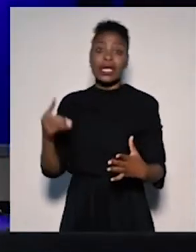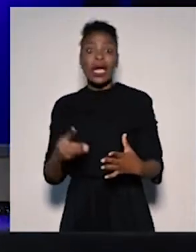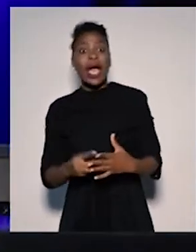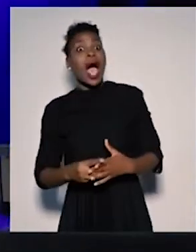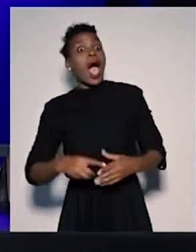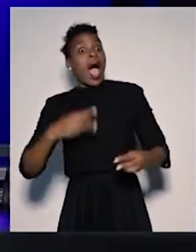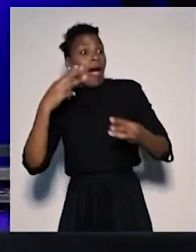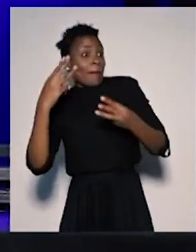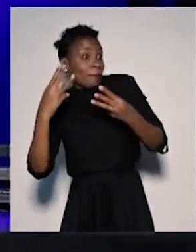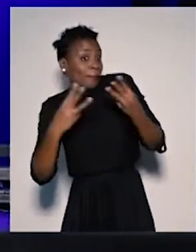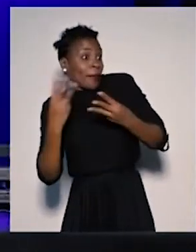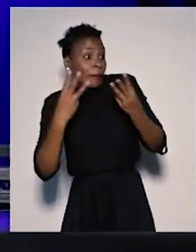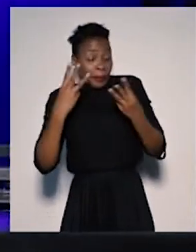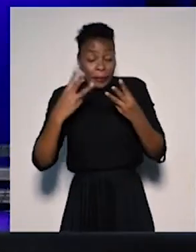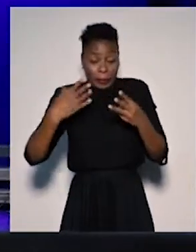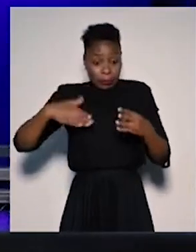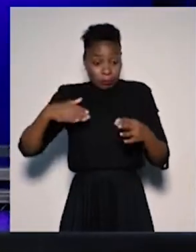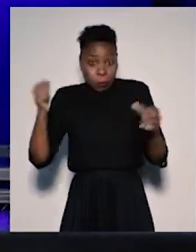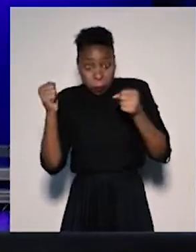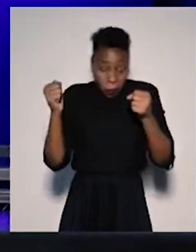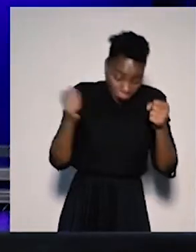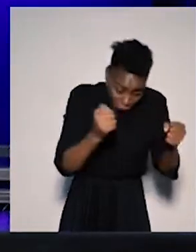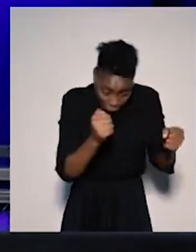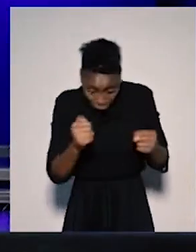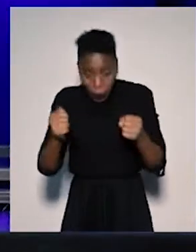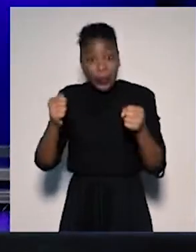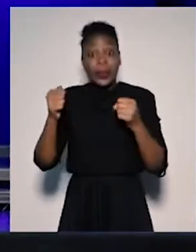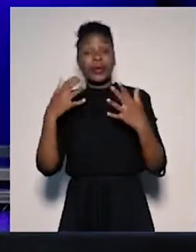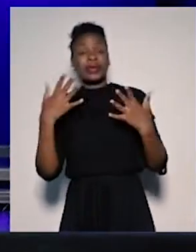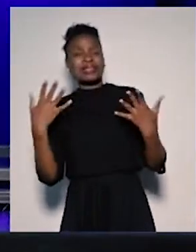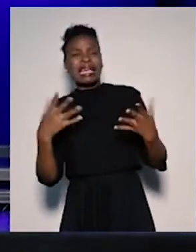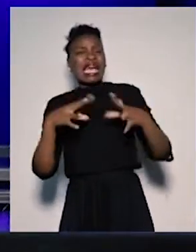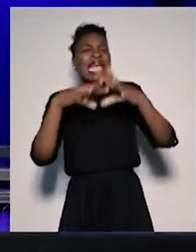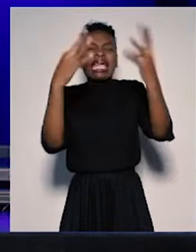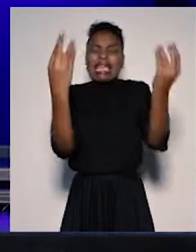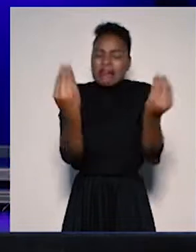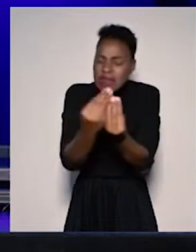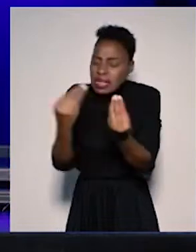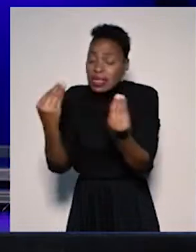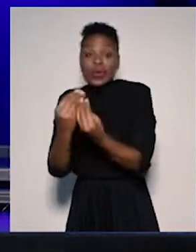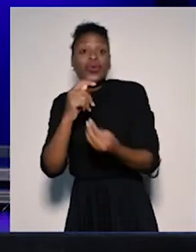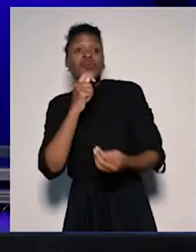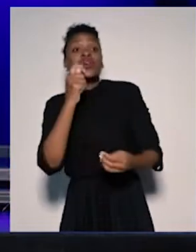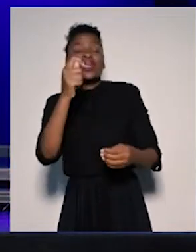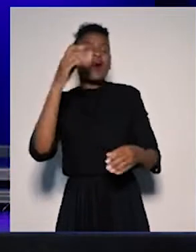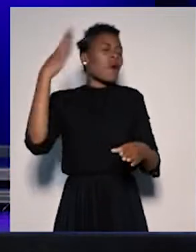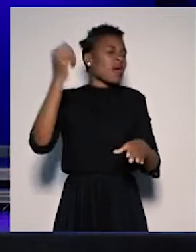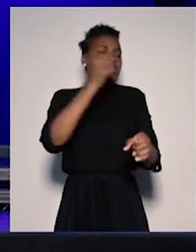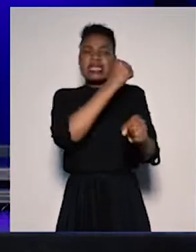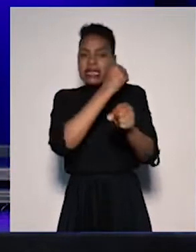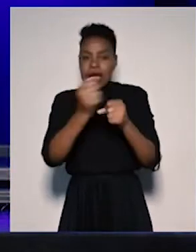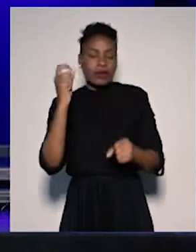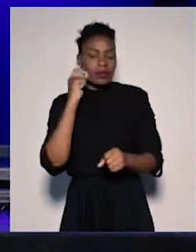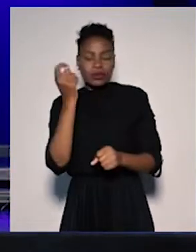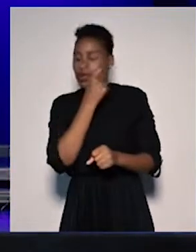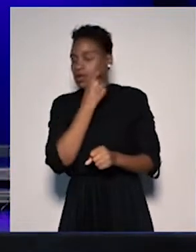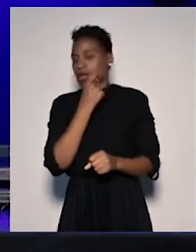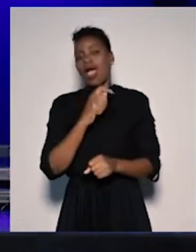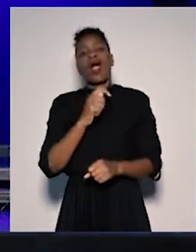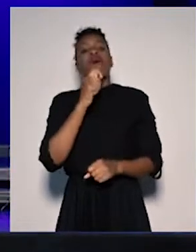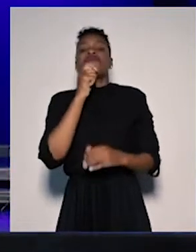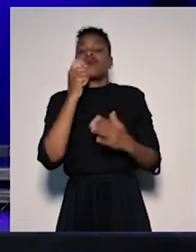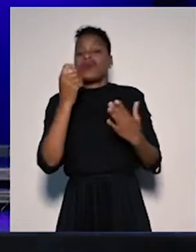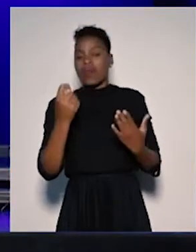People want an earthquake. They are doing a fleece. You're using everything that God never said. He's going to use that, you